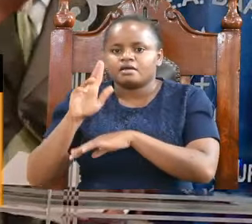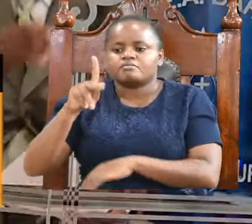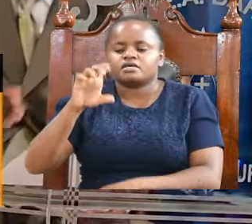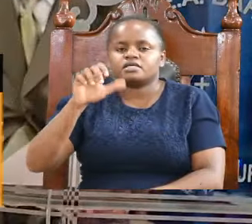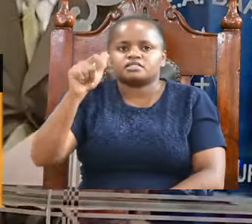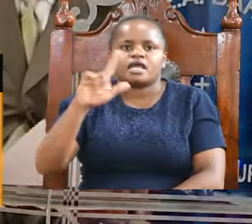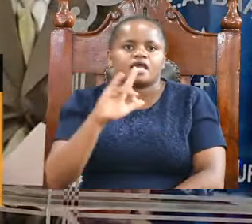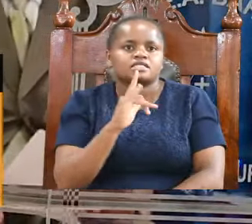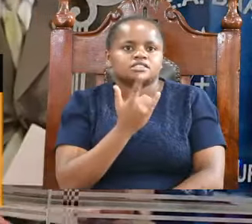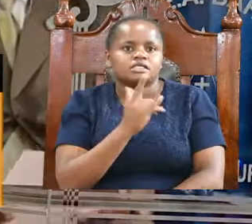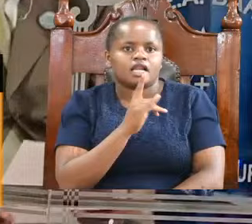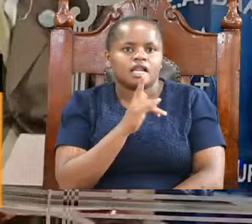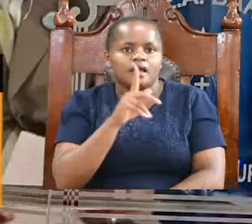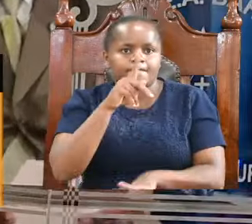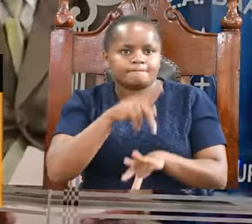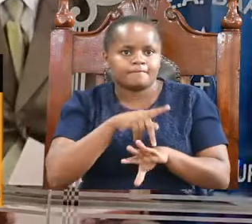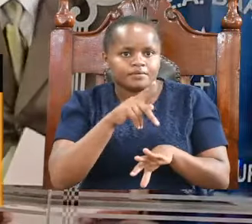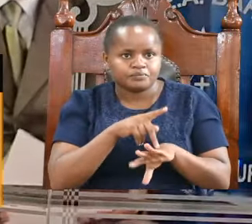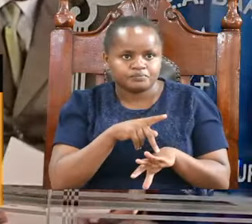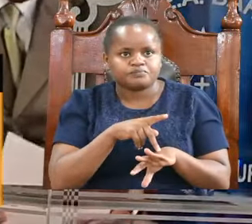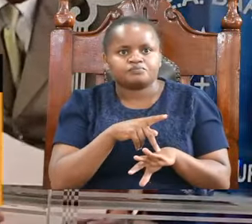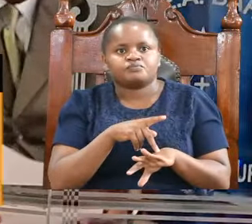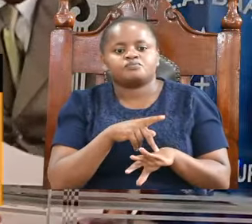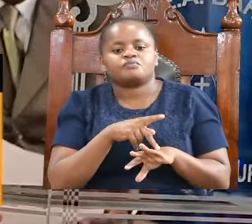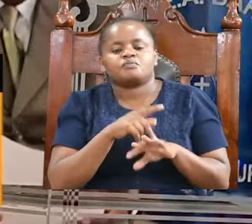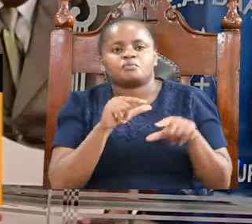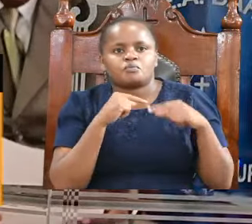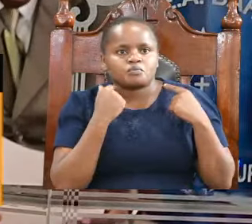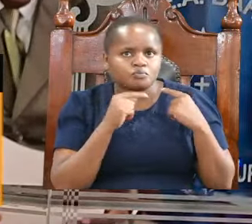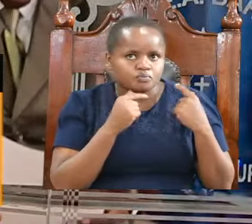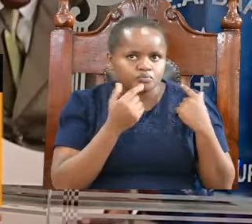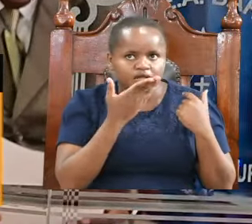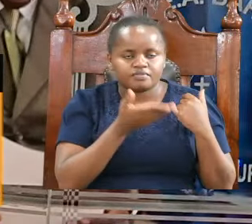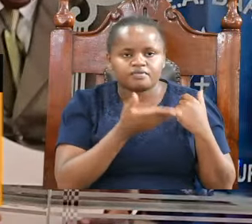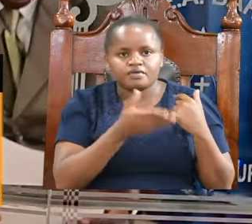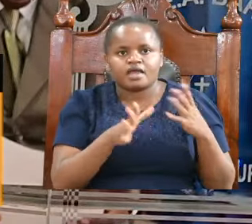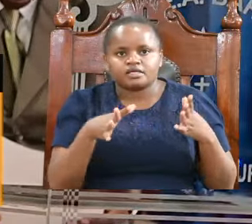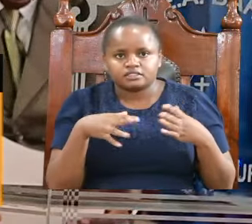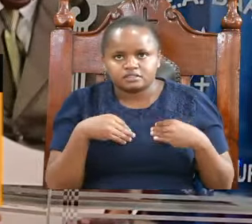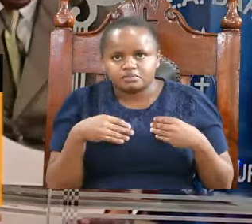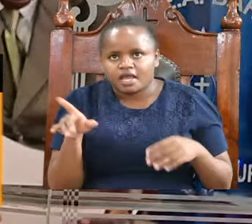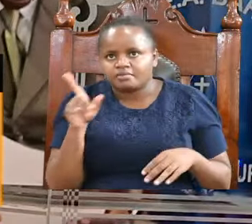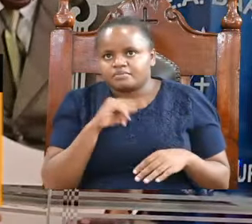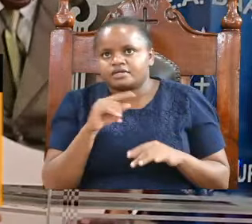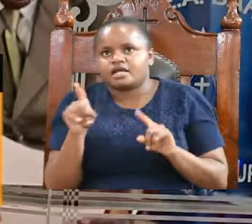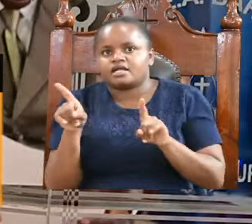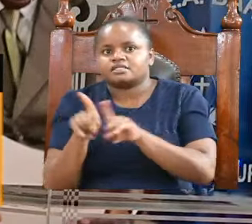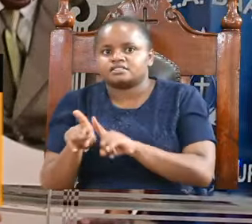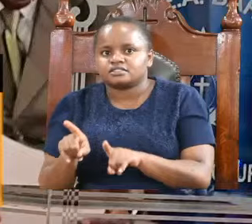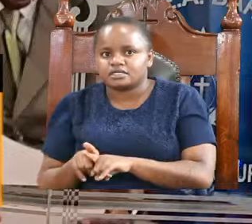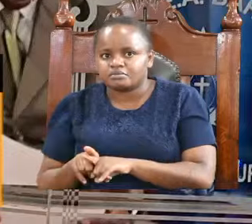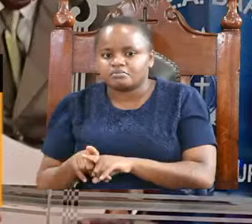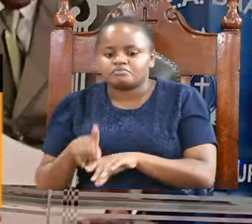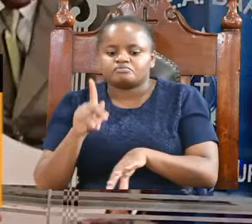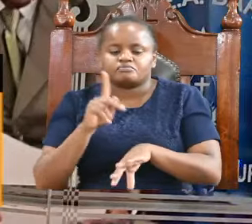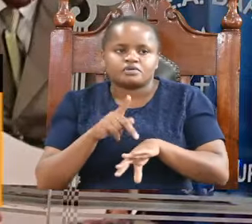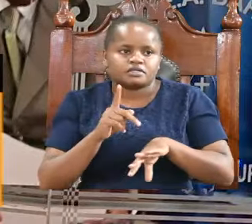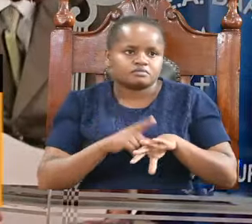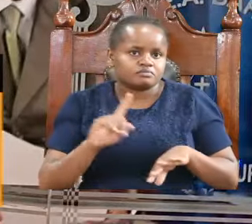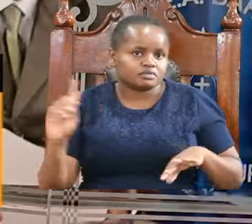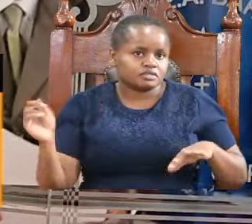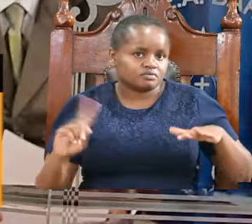ECD Parish to be its minister, and this posting has been accepted by him and by the said Presbytery of Nairobi